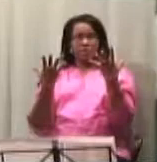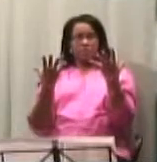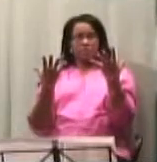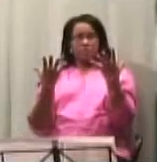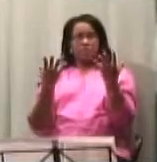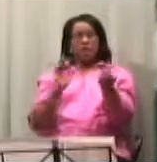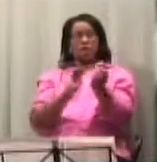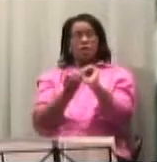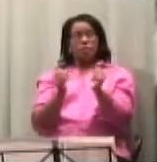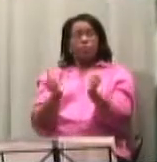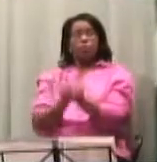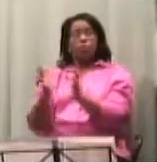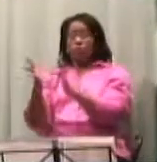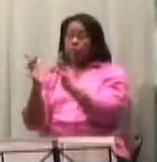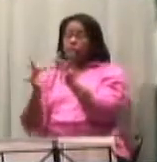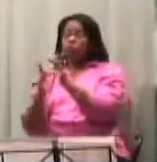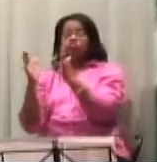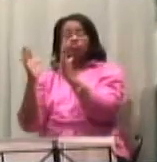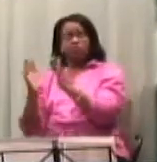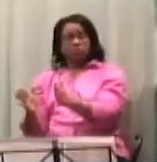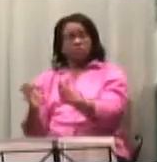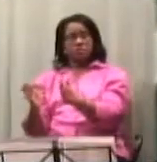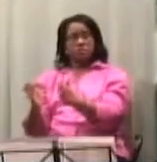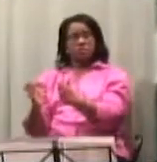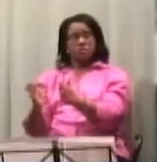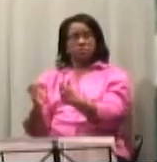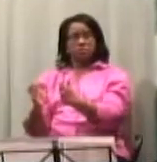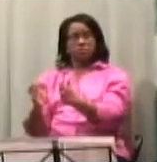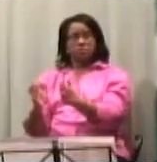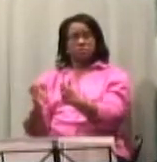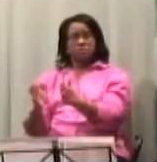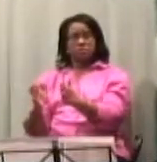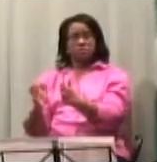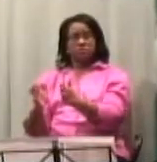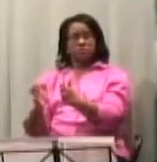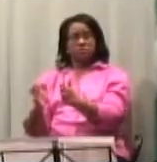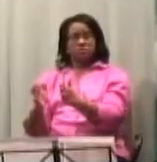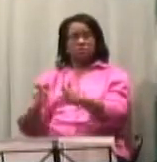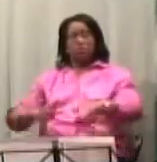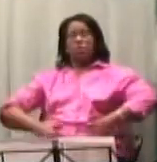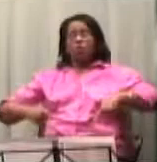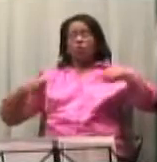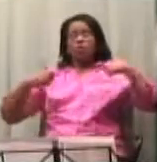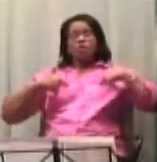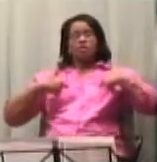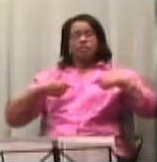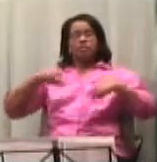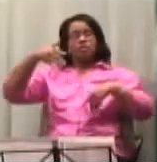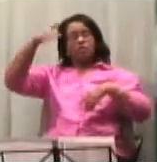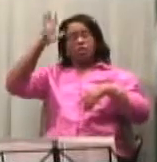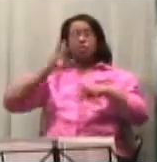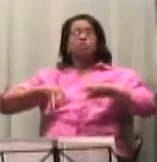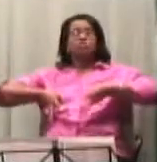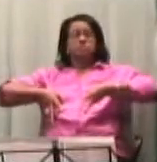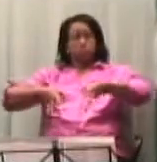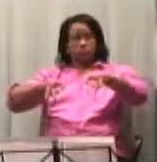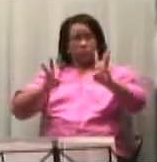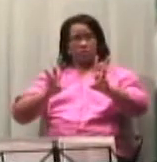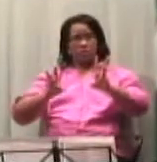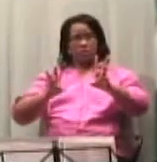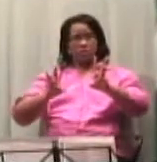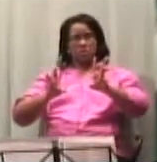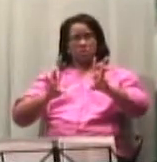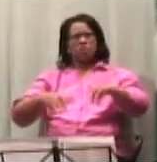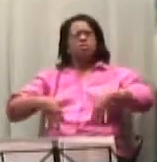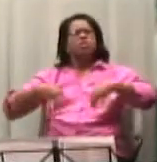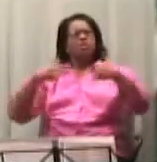where we are, in which of these four situations, because we said that our heart is like a piece of